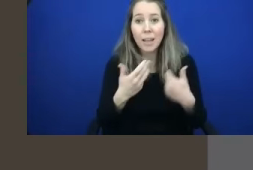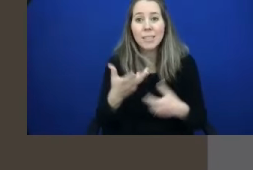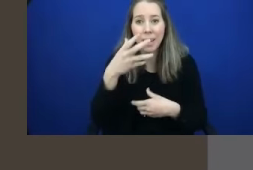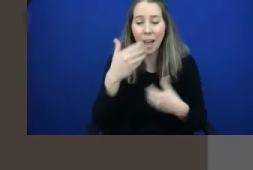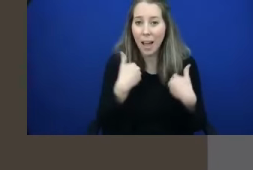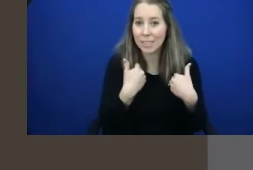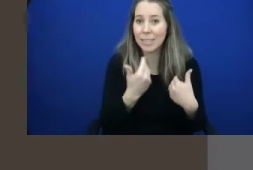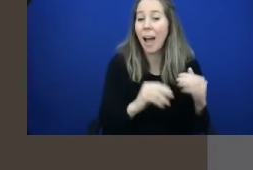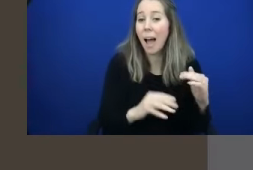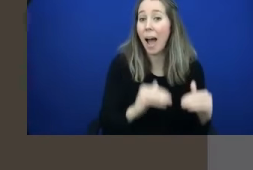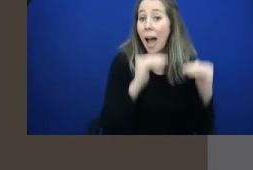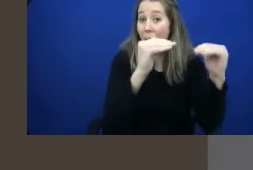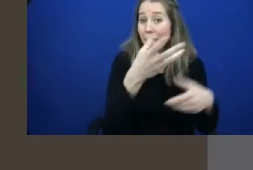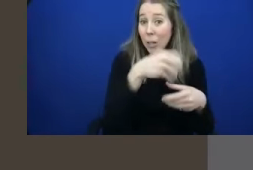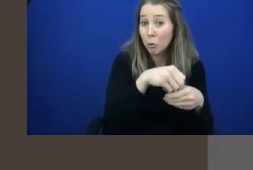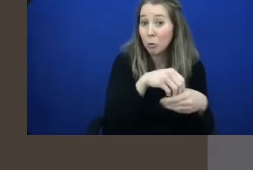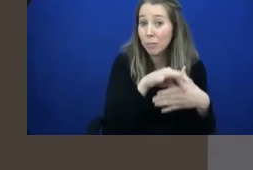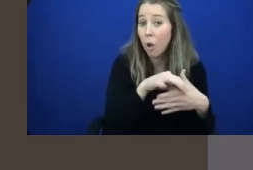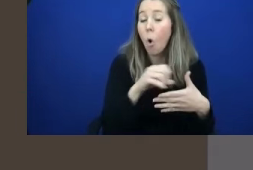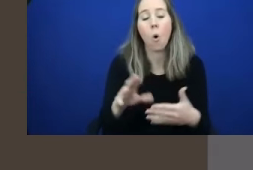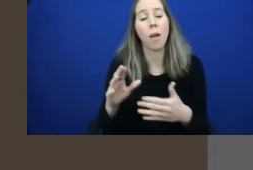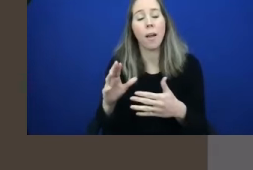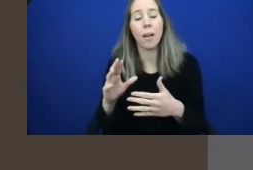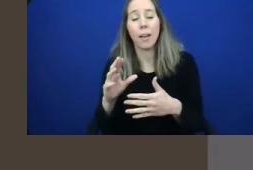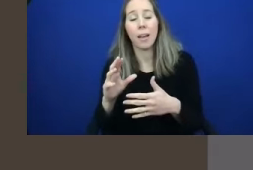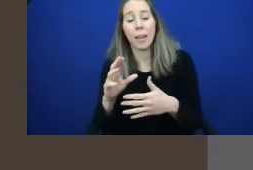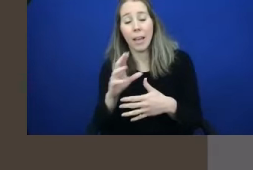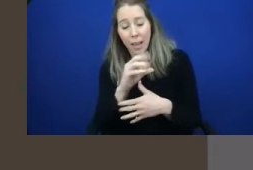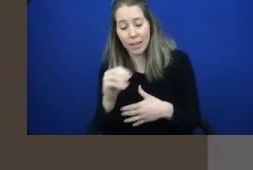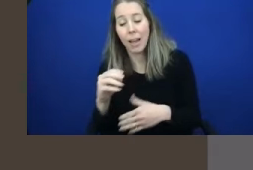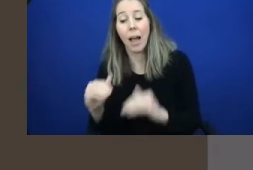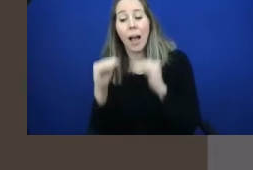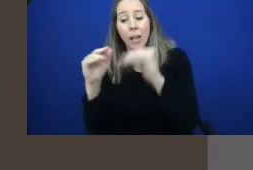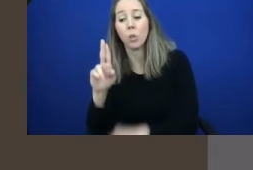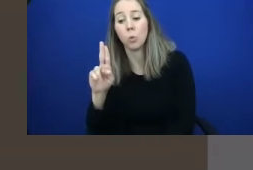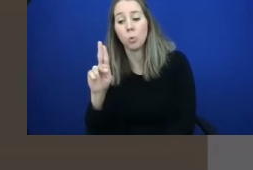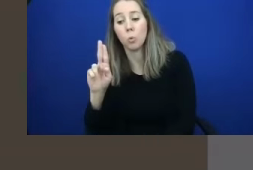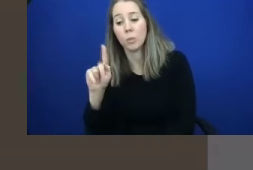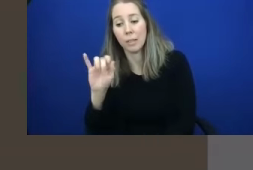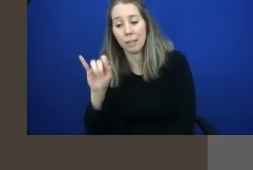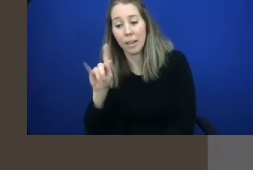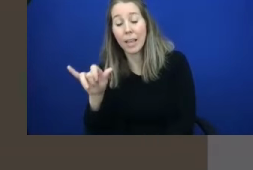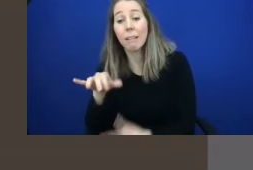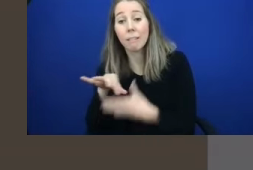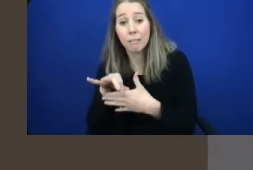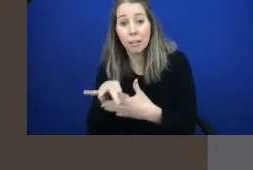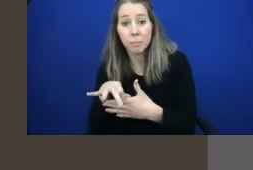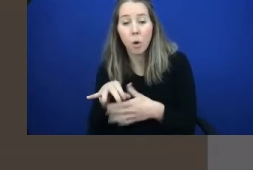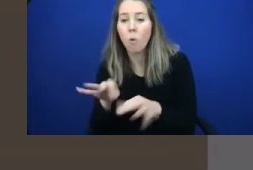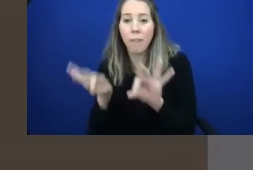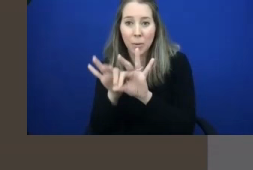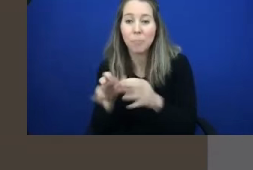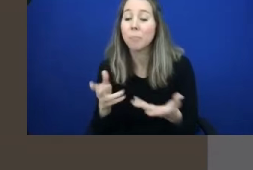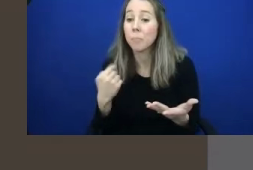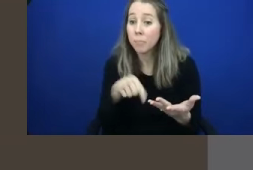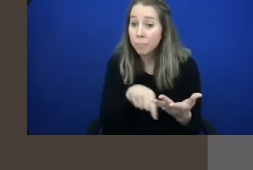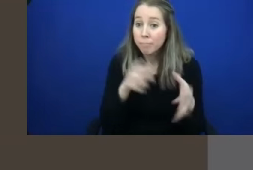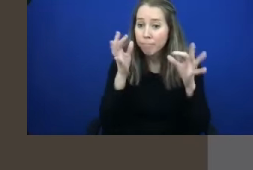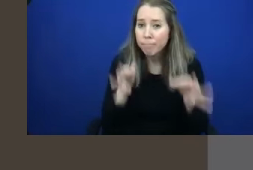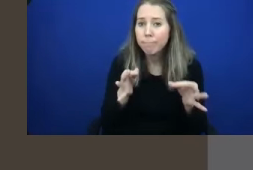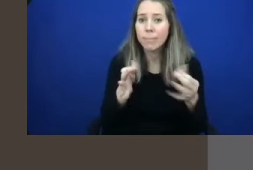inclusive content and or high utility value? So you're going to look at it, you're going to make a judgment, you're going to talk about it in your groups, you're